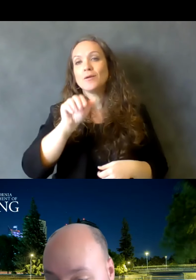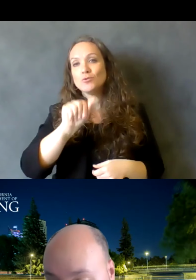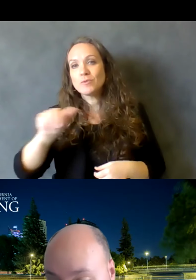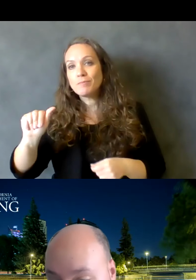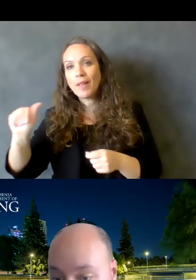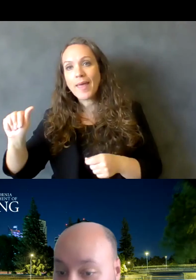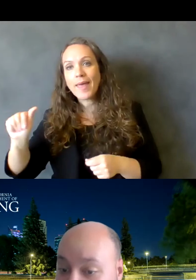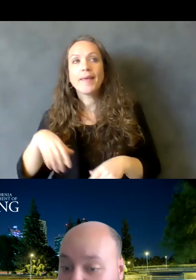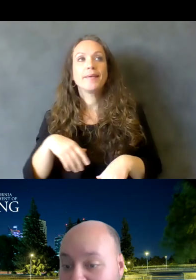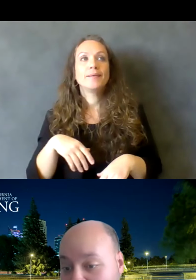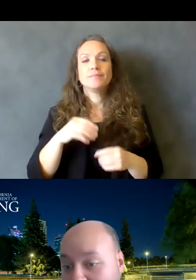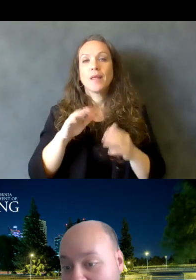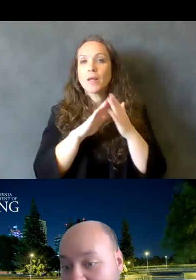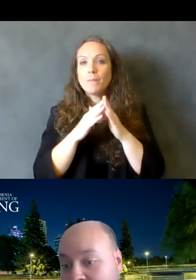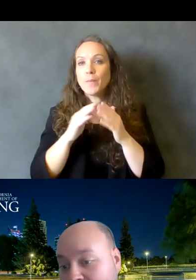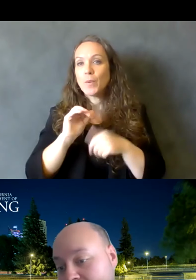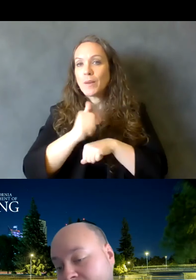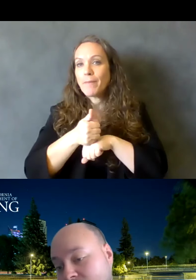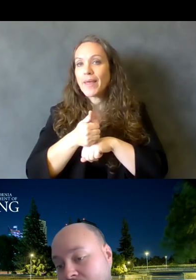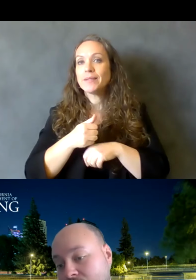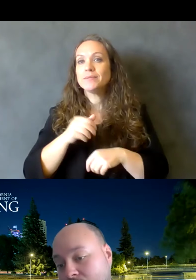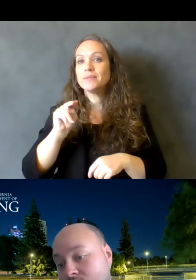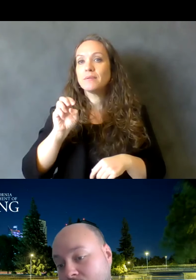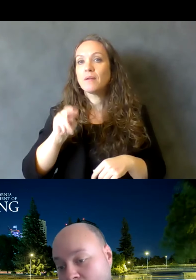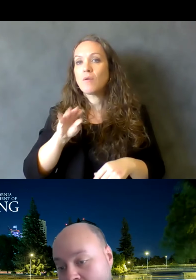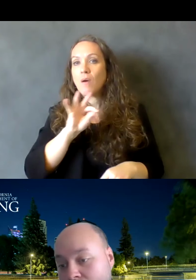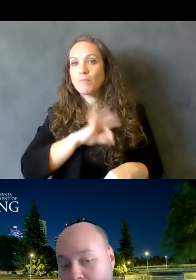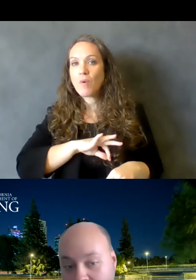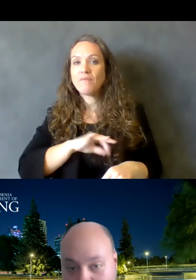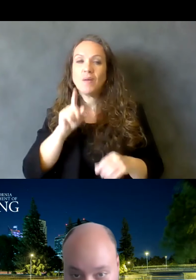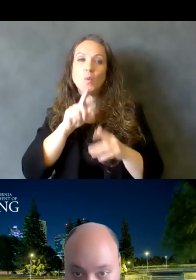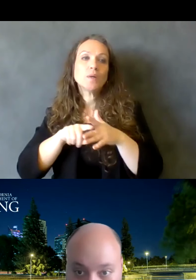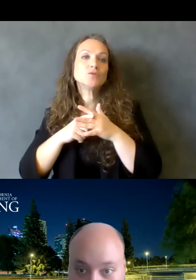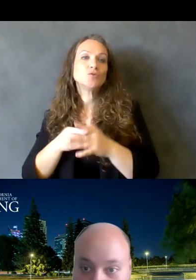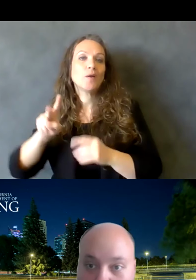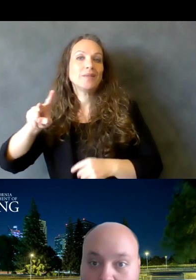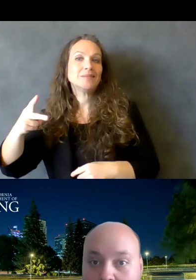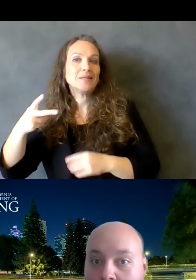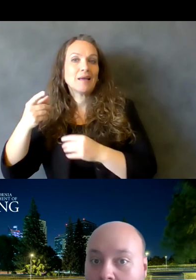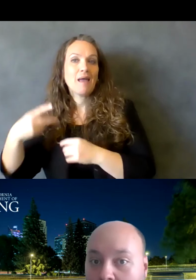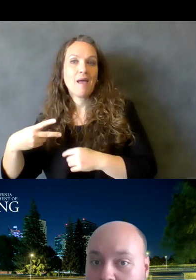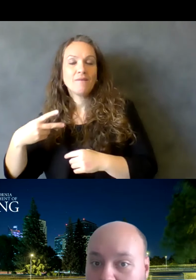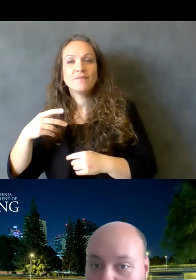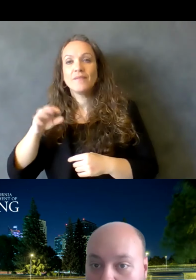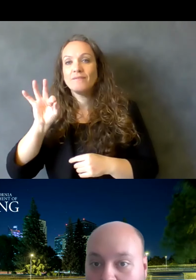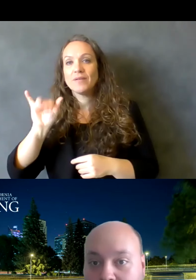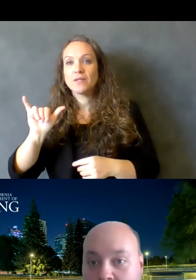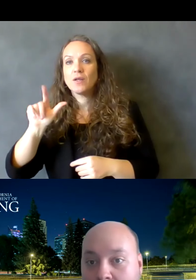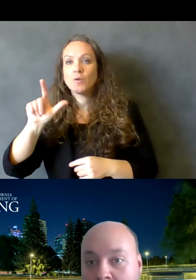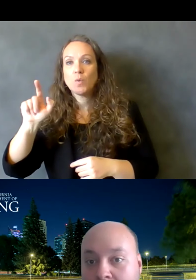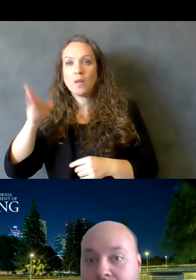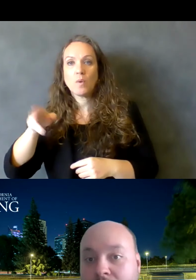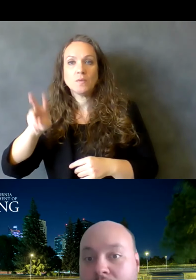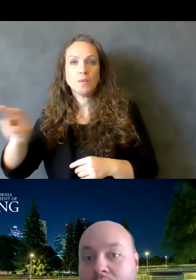community-based nonprofits beginning in the second half of fiscal year 2021-22. So that's our